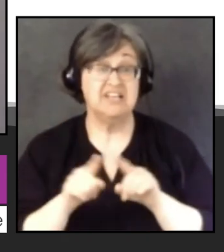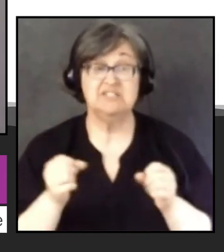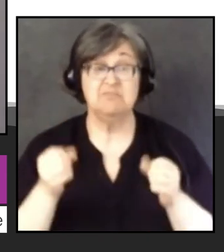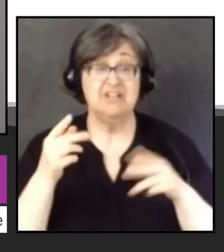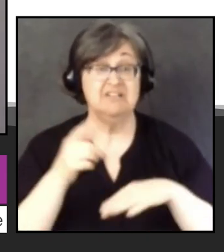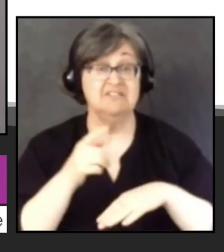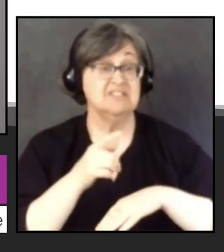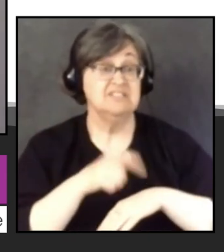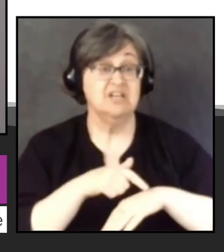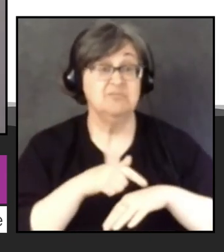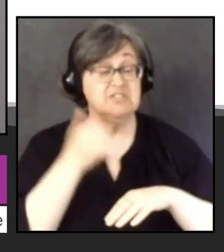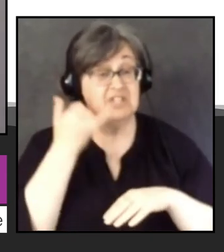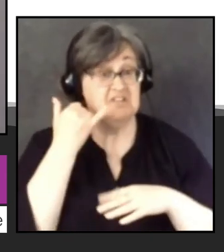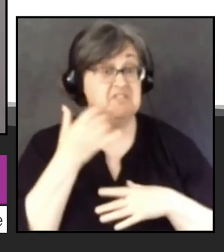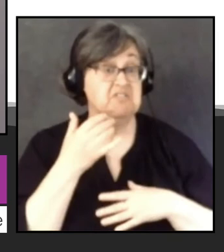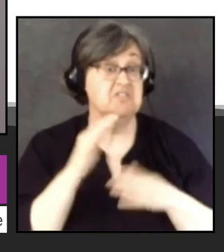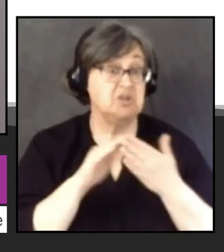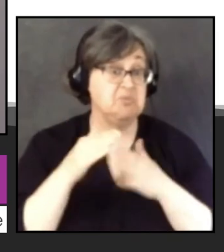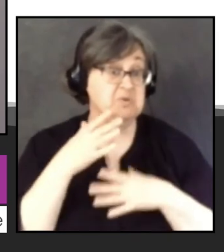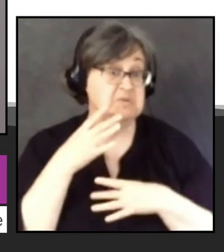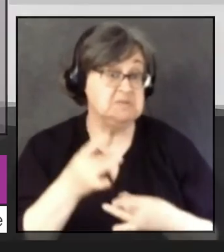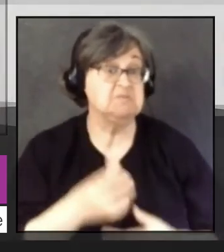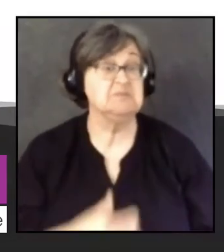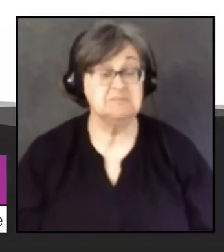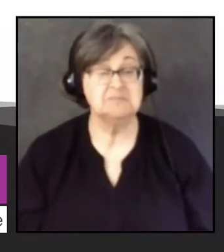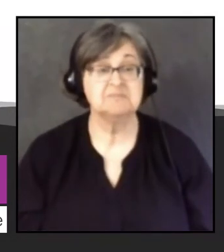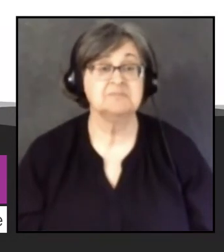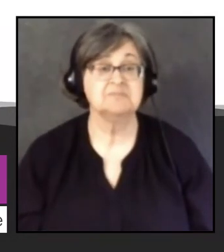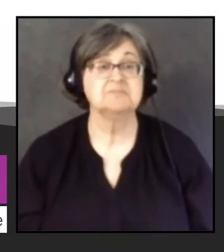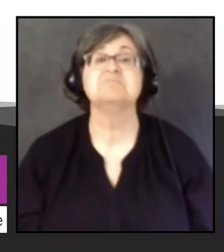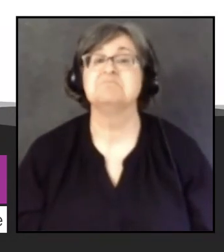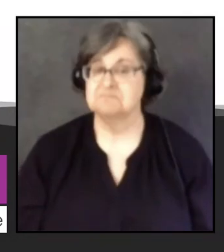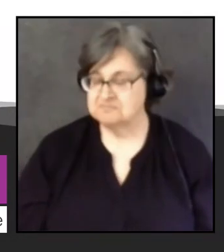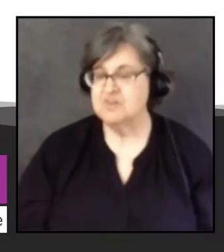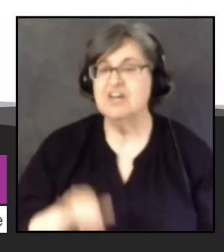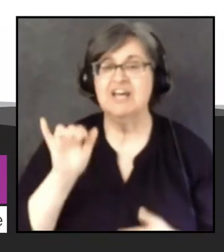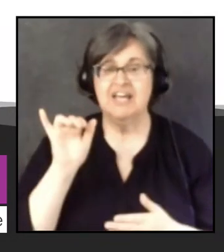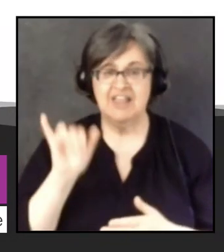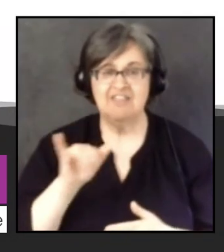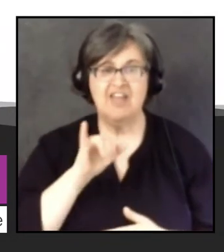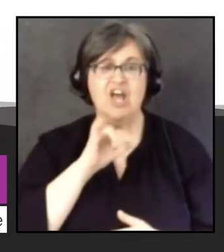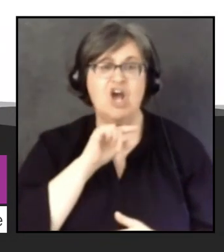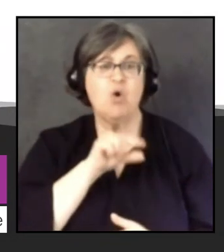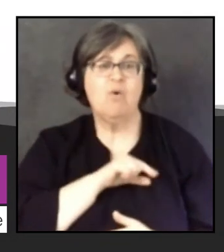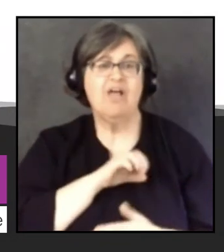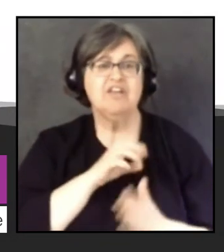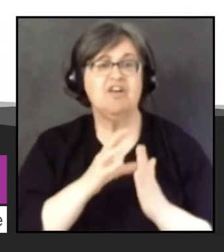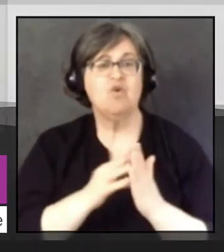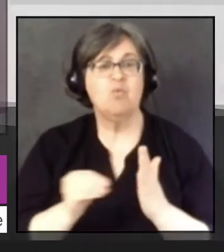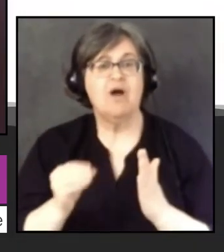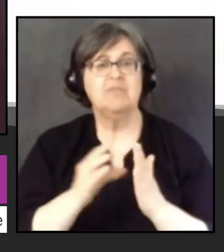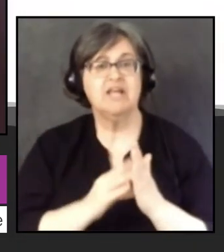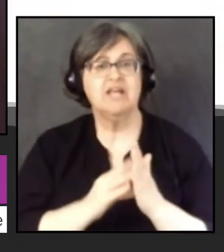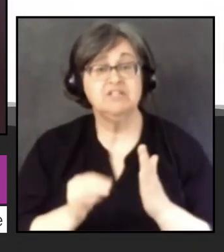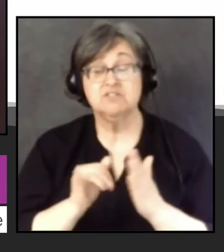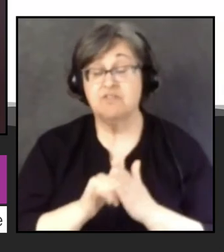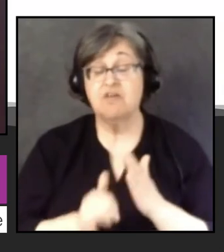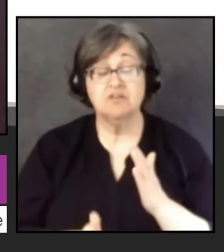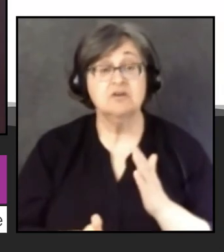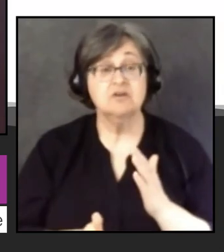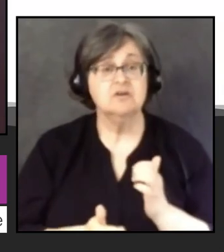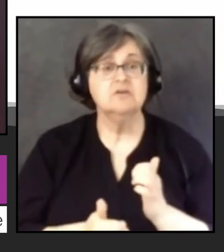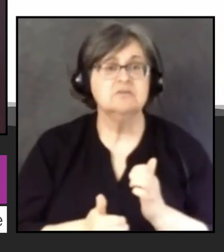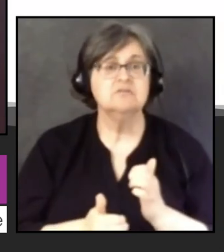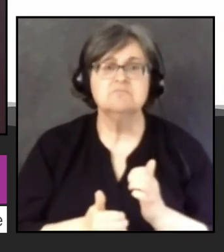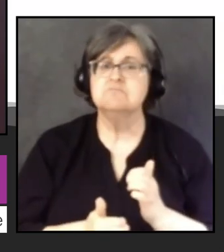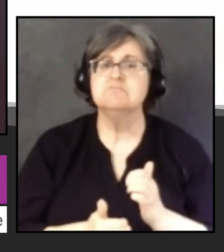as the community is interested in. Yeah, and this quality of replication, I think, is one of the most standout qualities